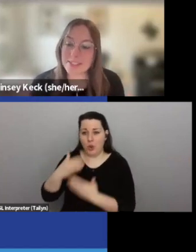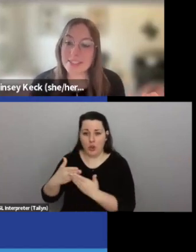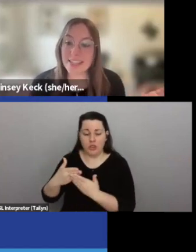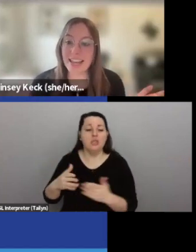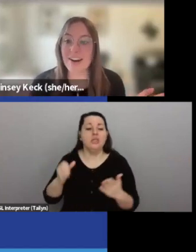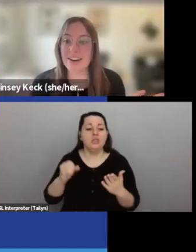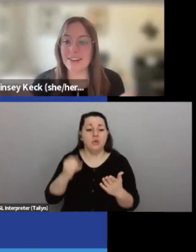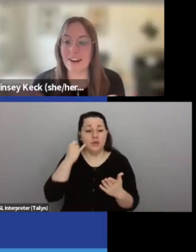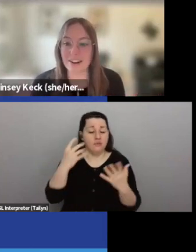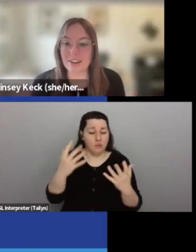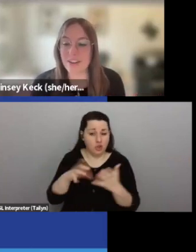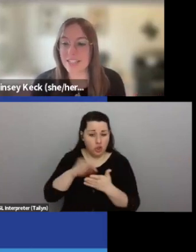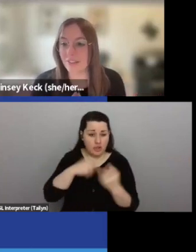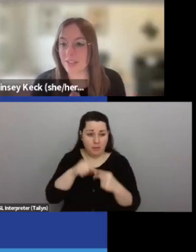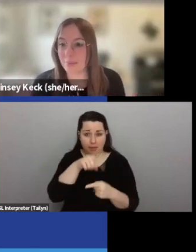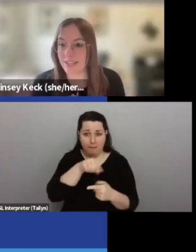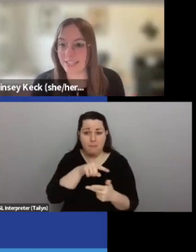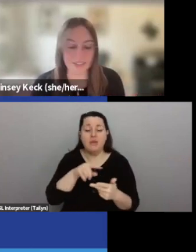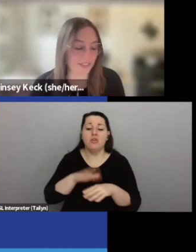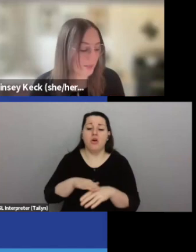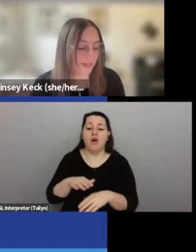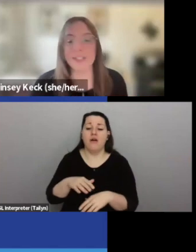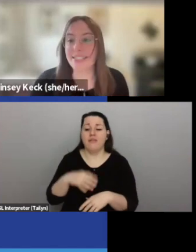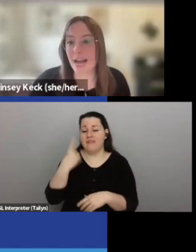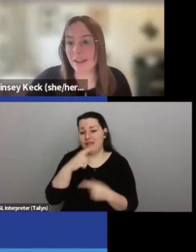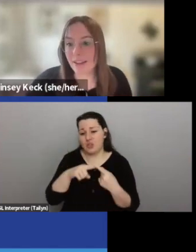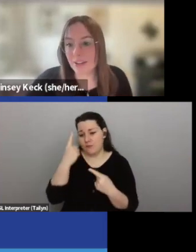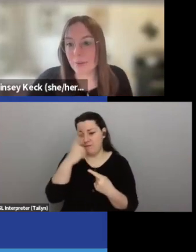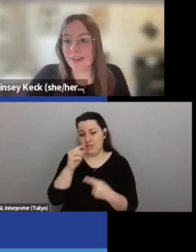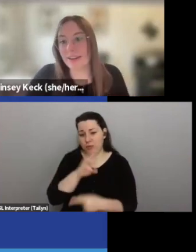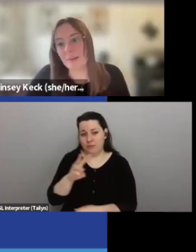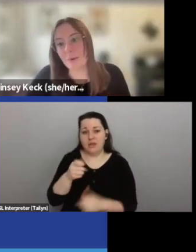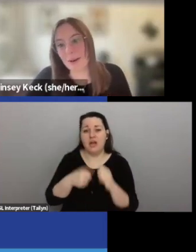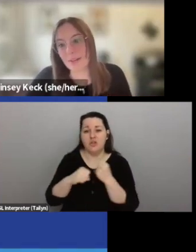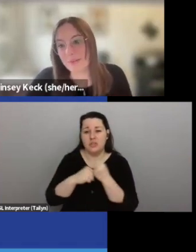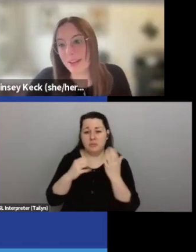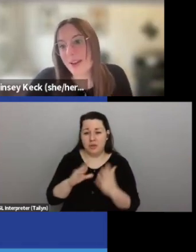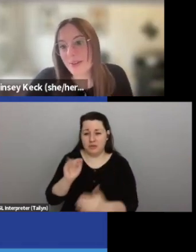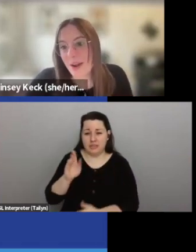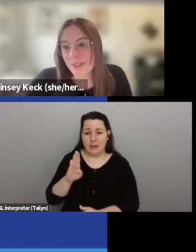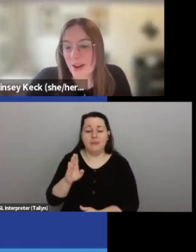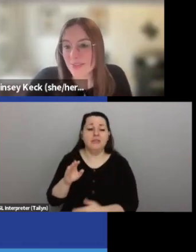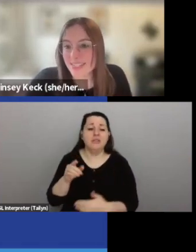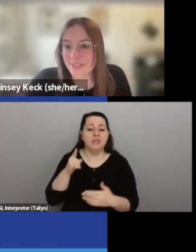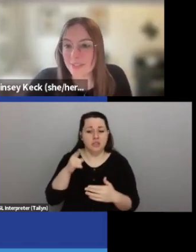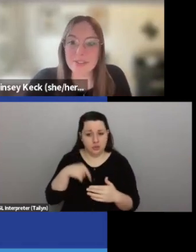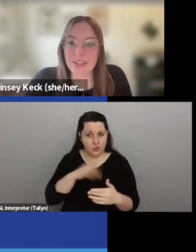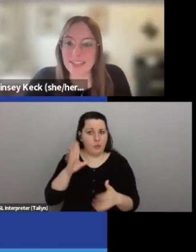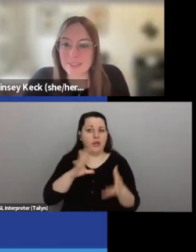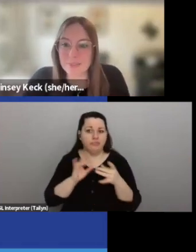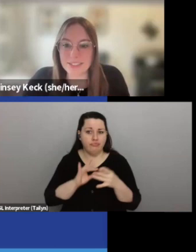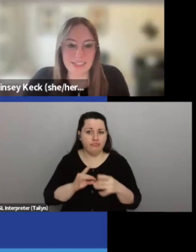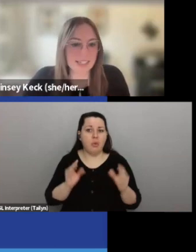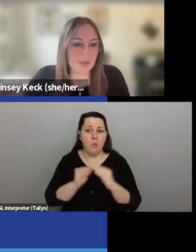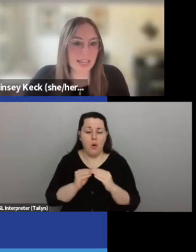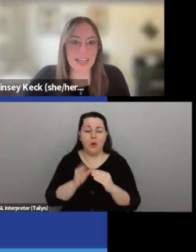our sponsors, they are on our Face2Face website under the sponsors tab, and you'll be hearing a lot more about them throughout the conference if you'll be joining us